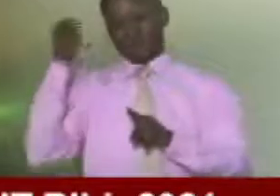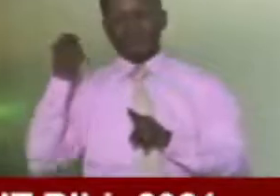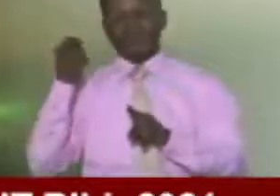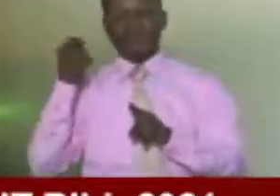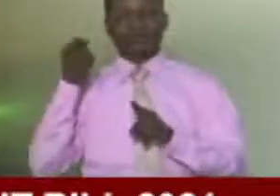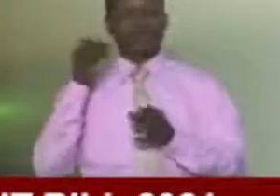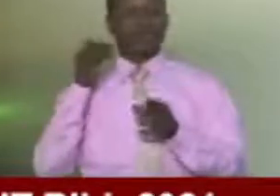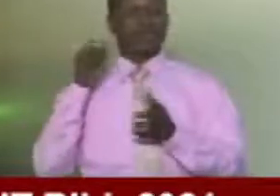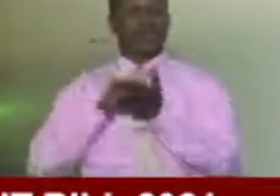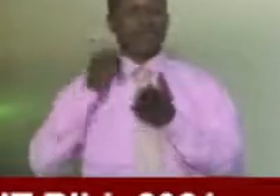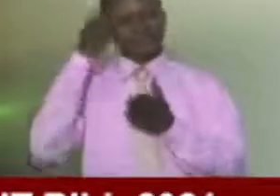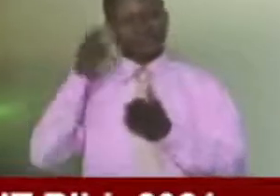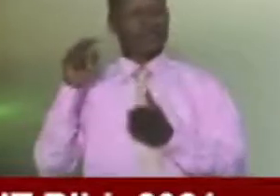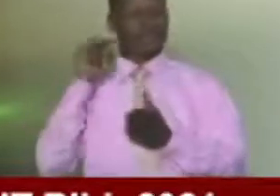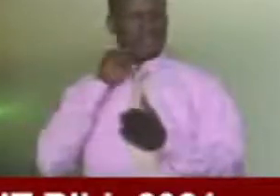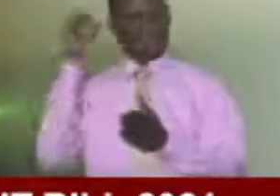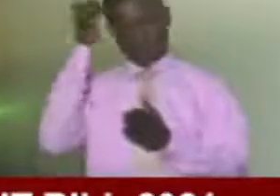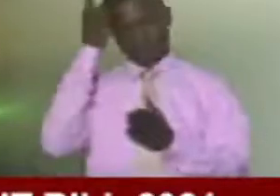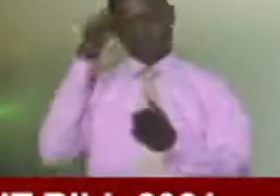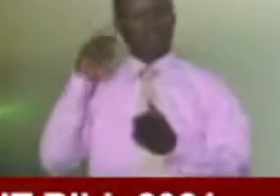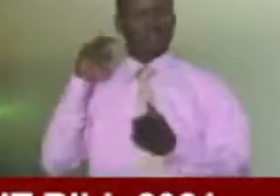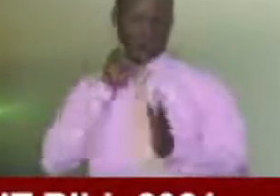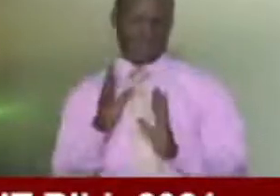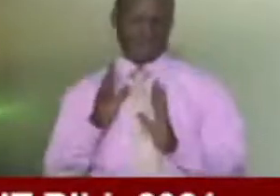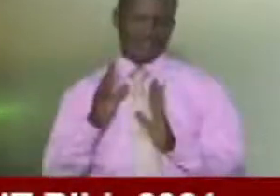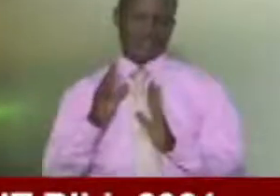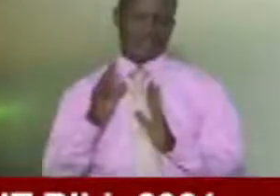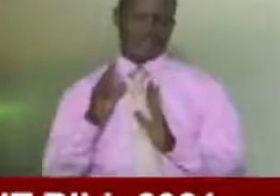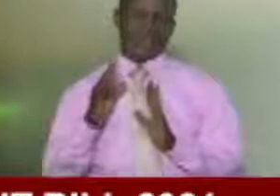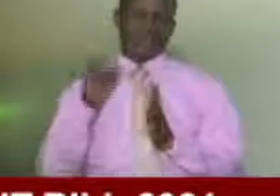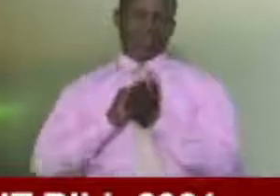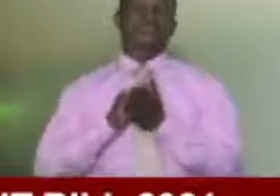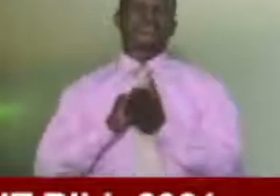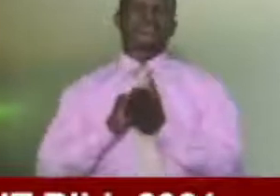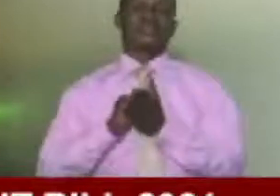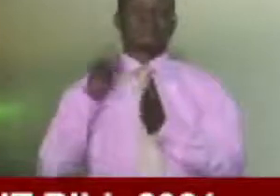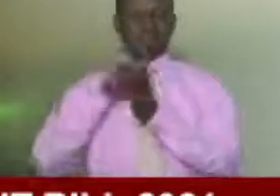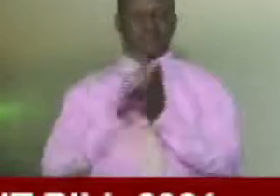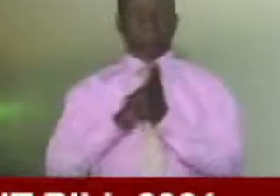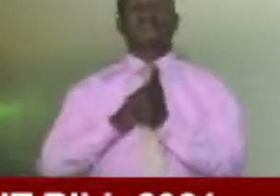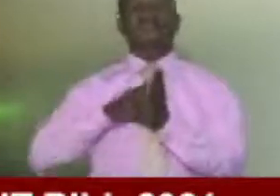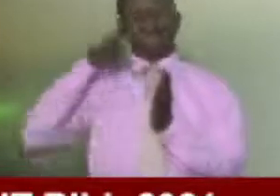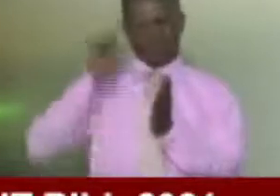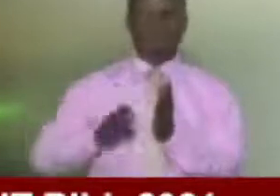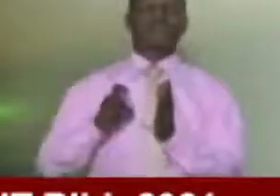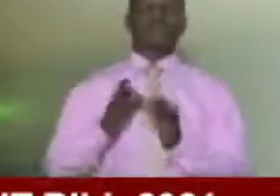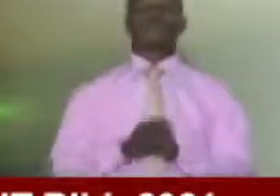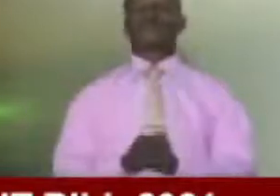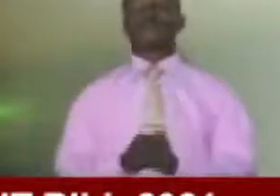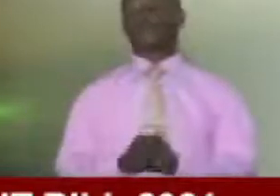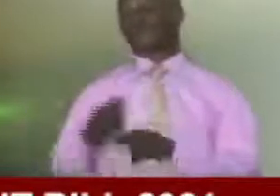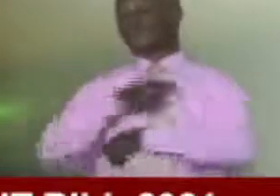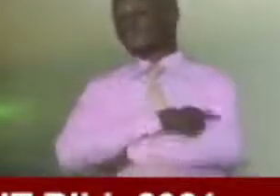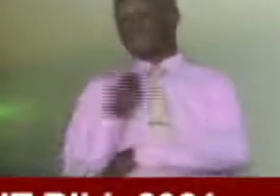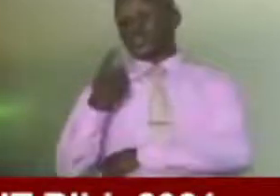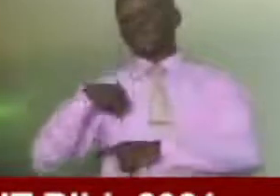is for Nigeria, and our democracy must work. But it begins with the electoral process, and we need this bill passed into law. Today we go down